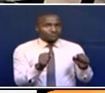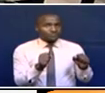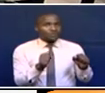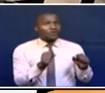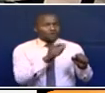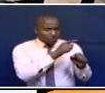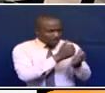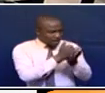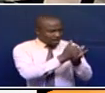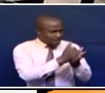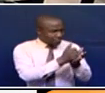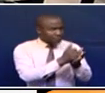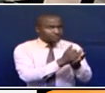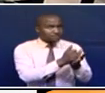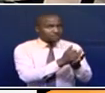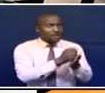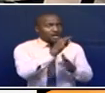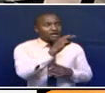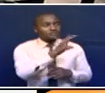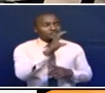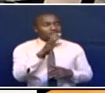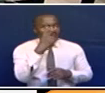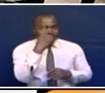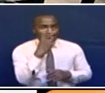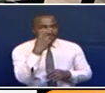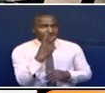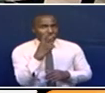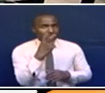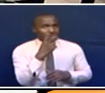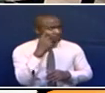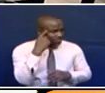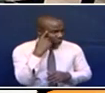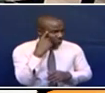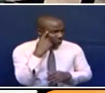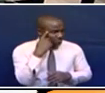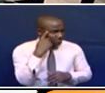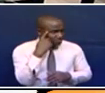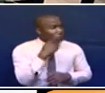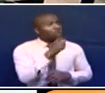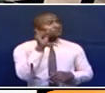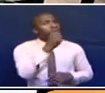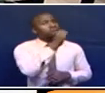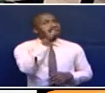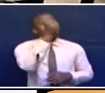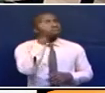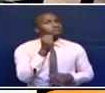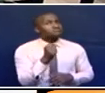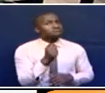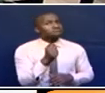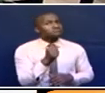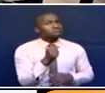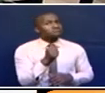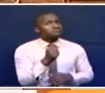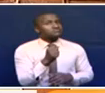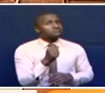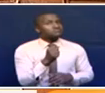out then ICC suspects. Uh-huh. Remember? You crisscrossed. The shuttle diplomacy. I talk